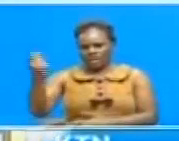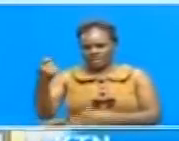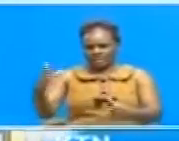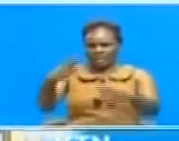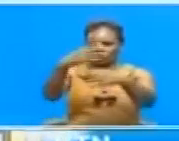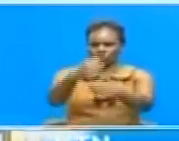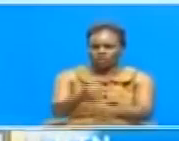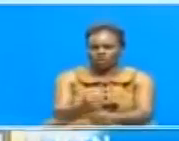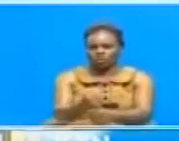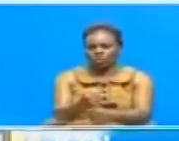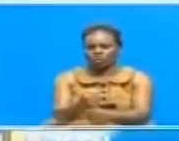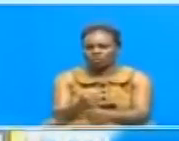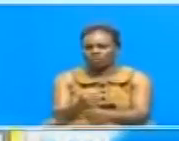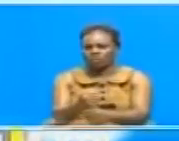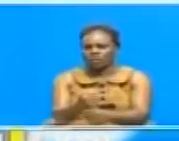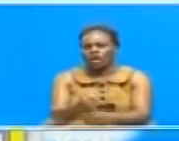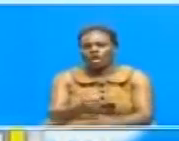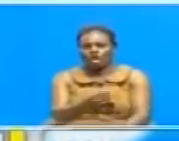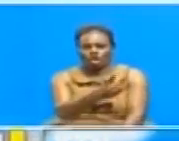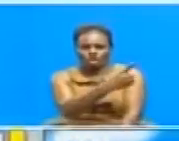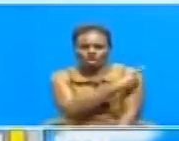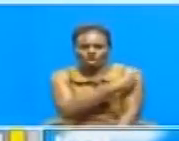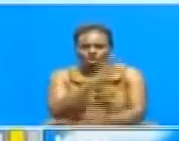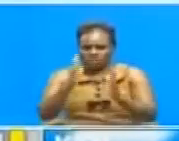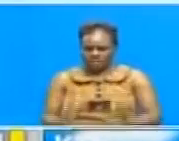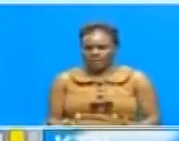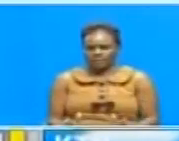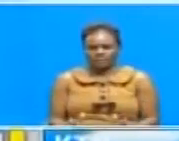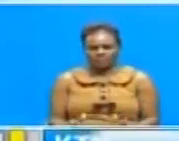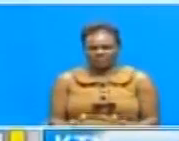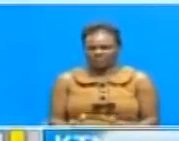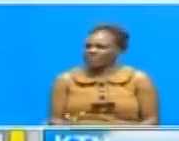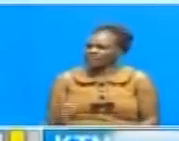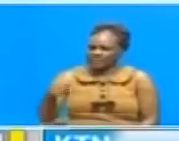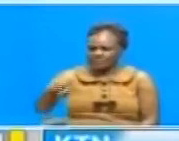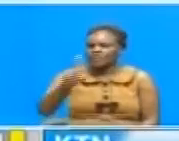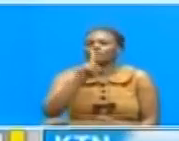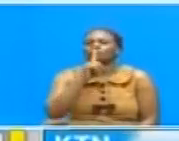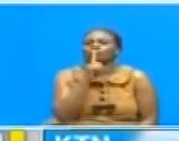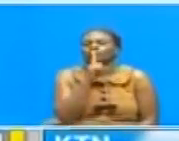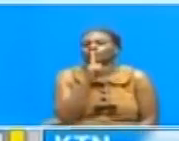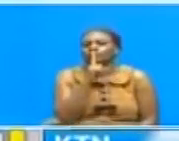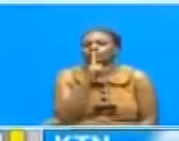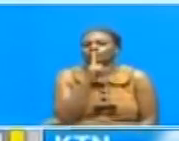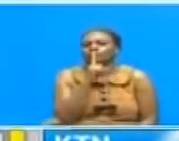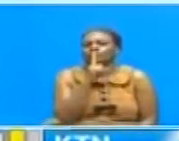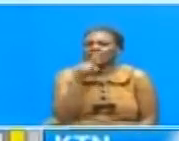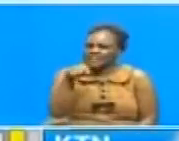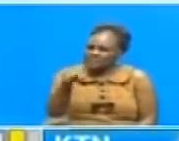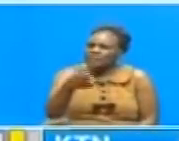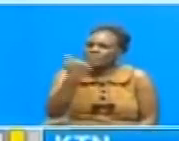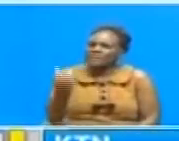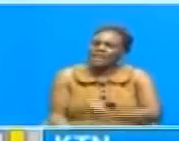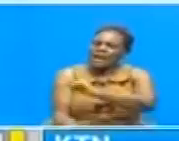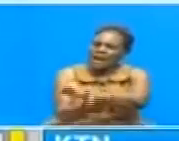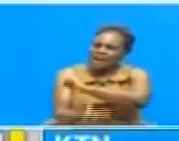Association of doctors, I don't know what they call it, they are quiet when they ought to be advising